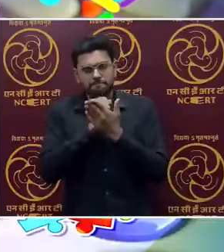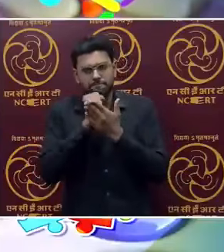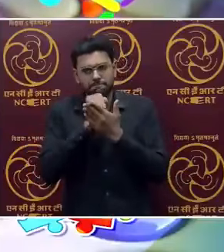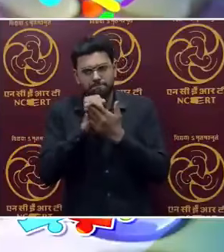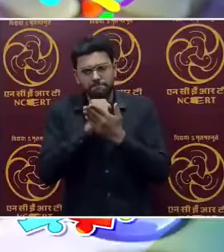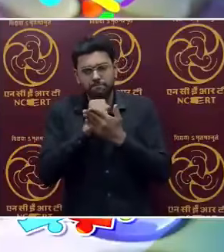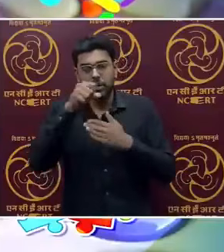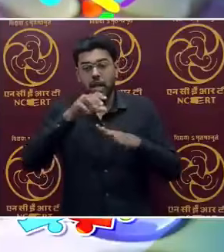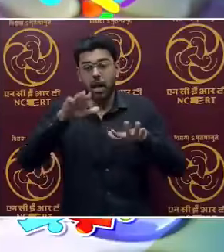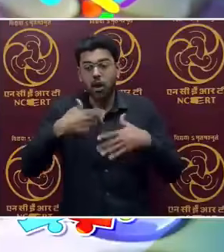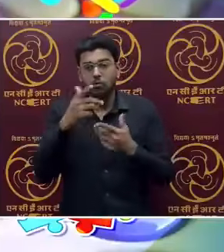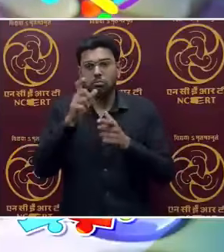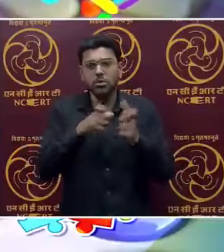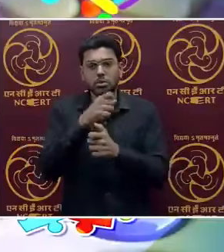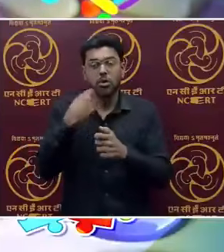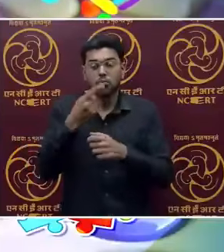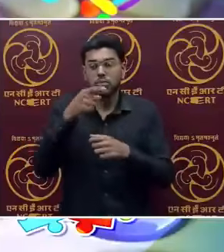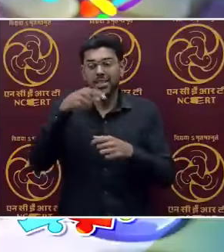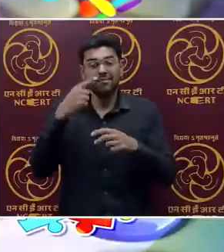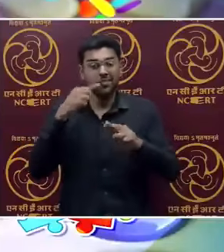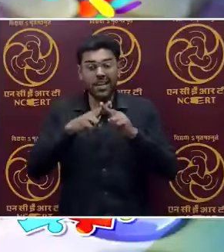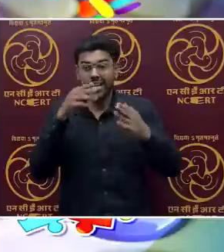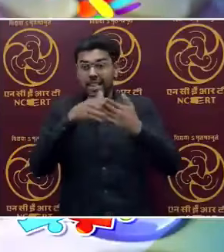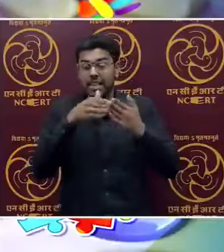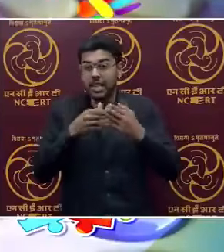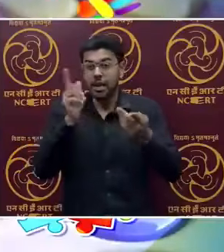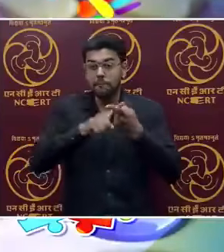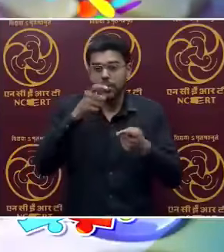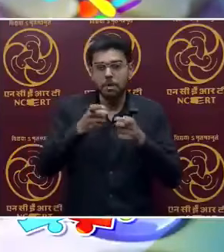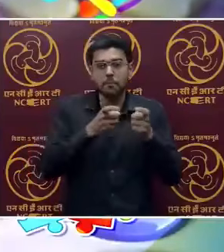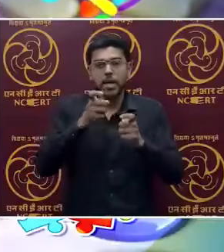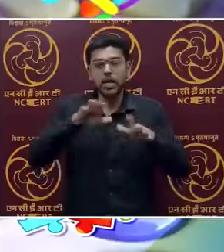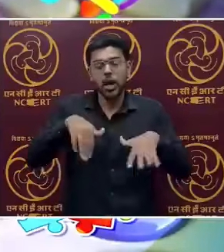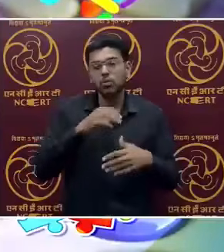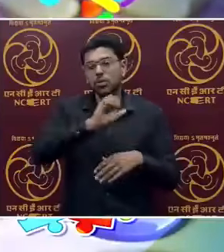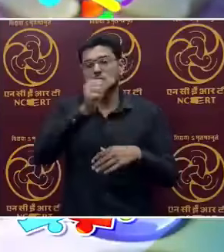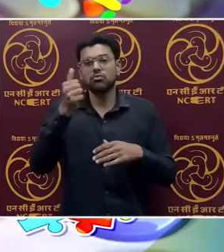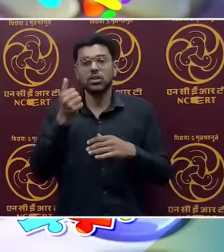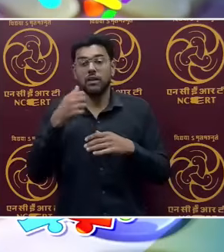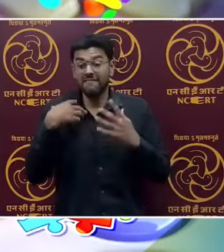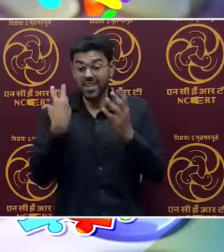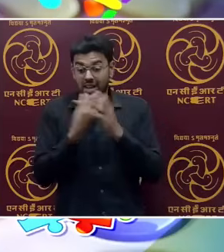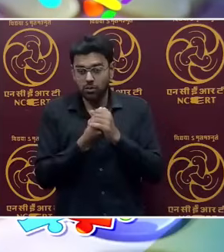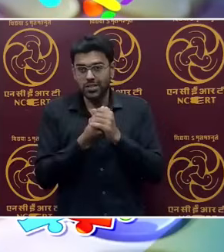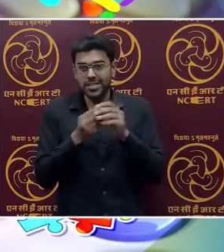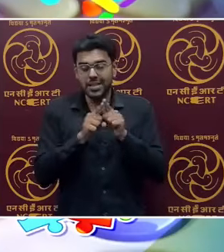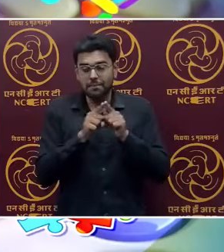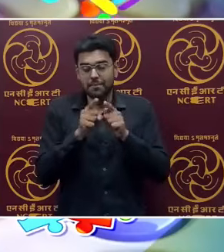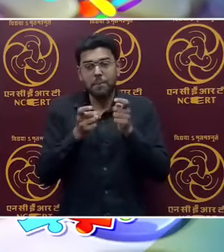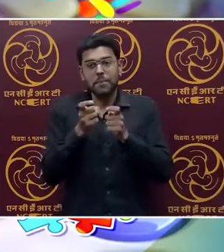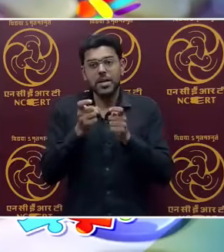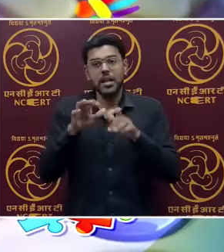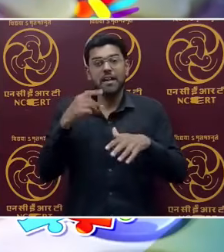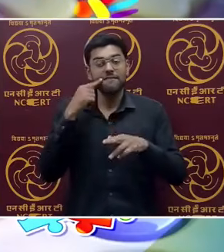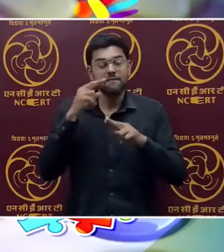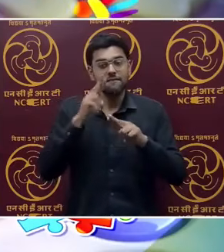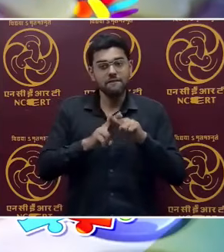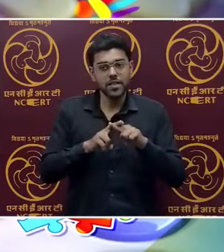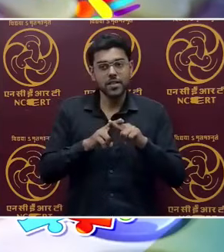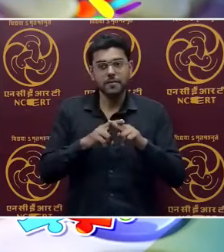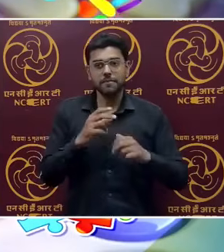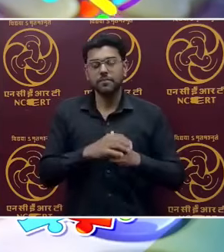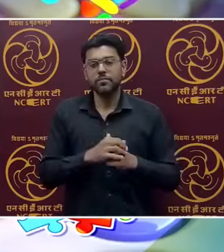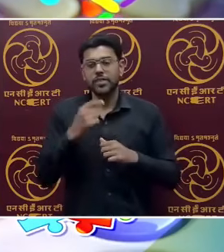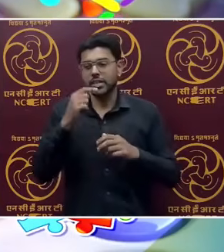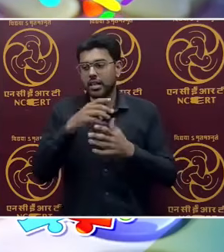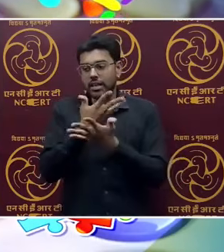that how people overcome these challenges and manage their conditions successfully, and how we can deal if we